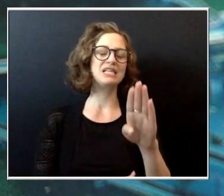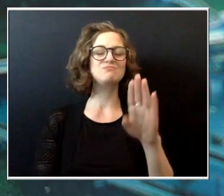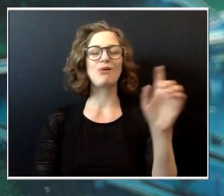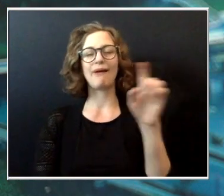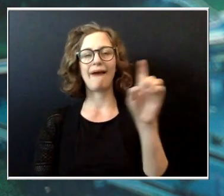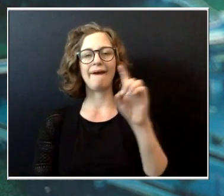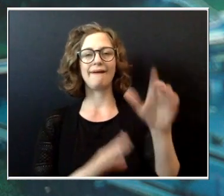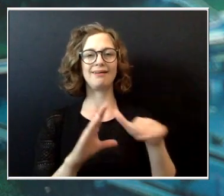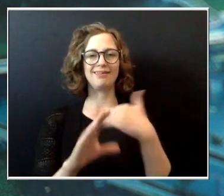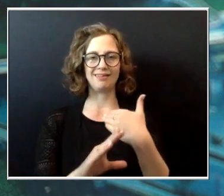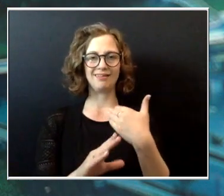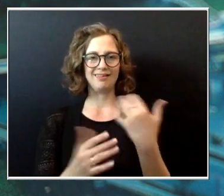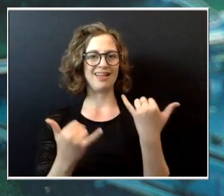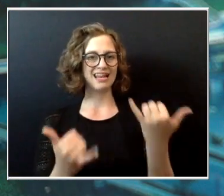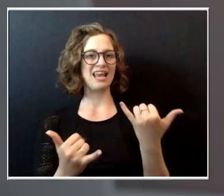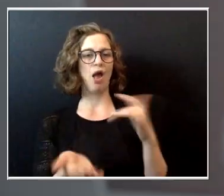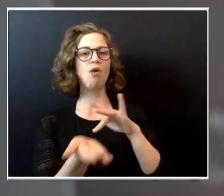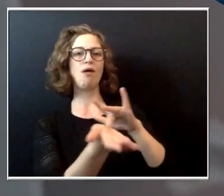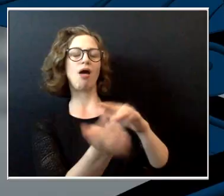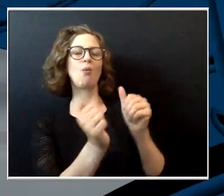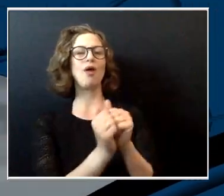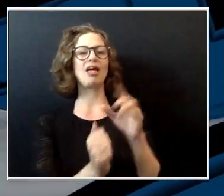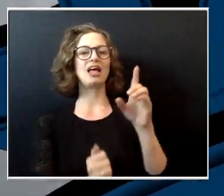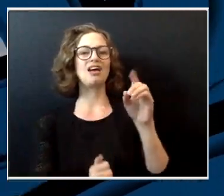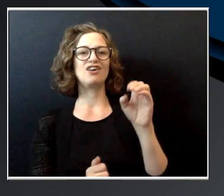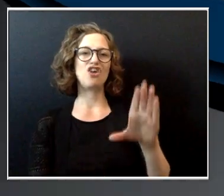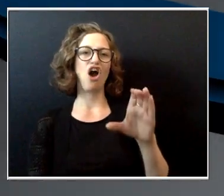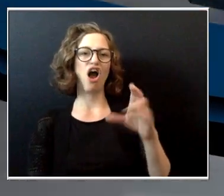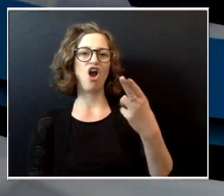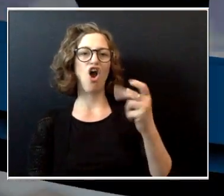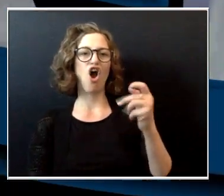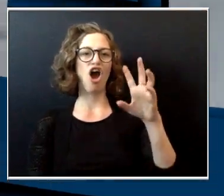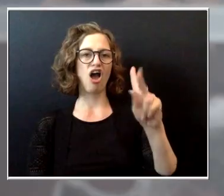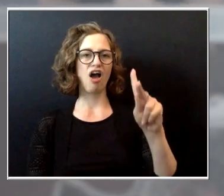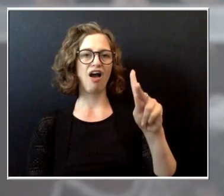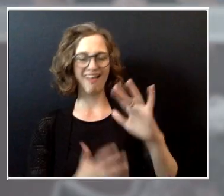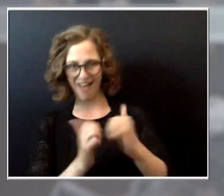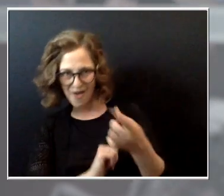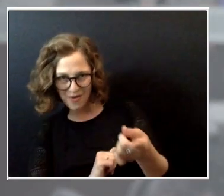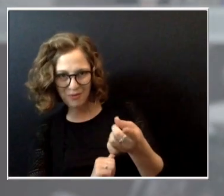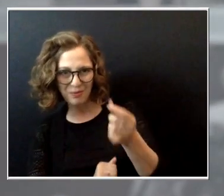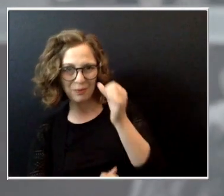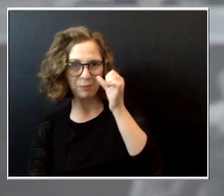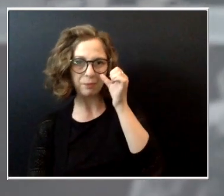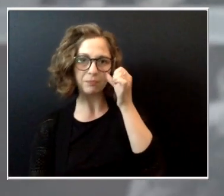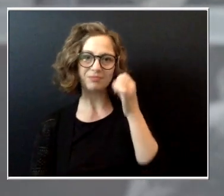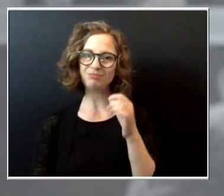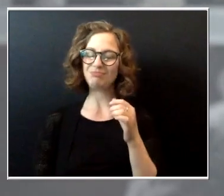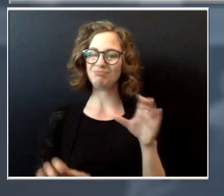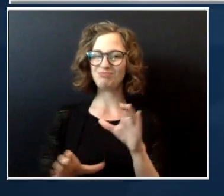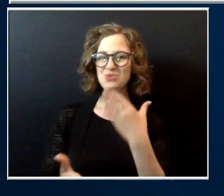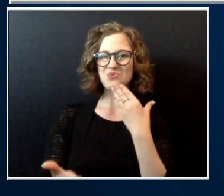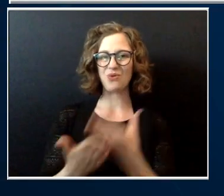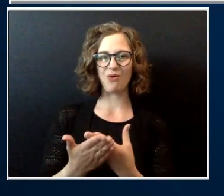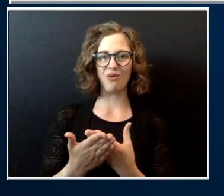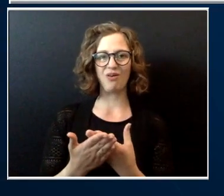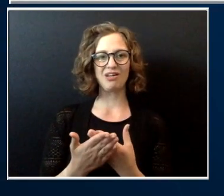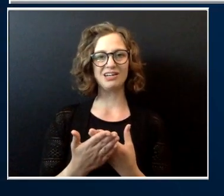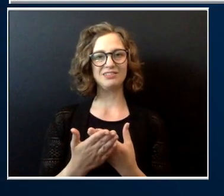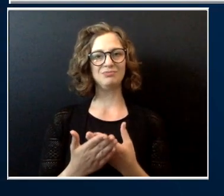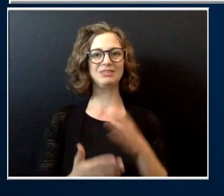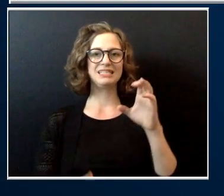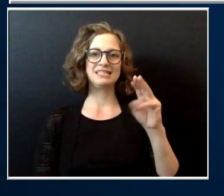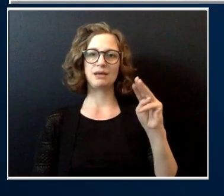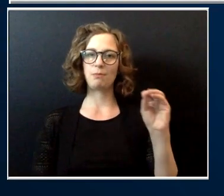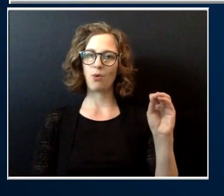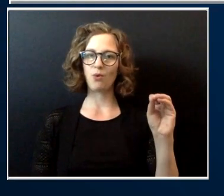with Doc Hawk. Dr. Hawkeye, how are you, sir? Hi, doing good, good. Doc Hawk is the Assistant Chief Medical Officer and Medical